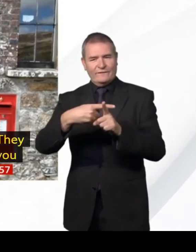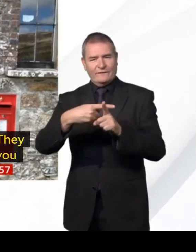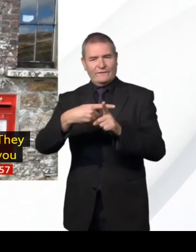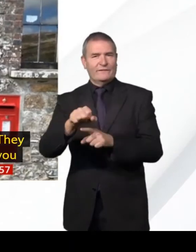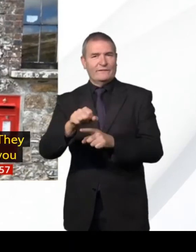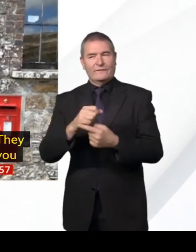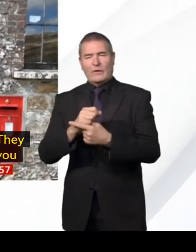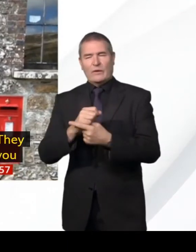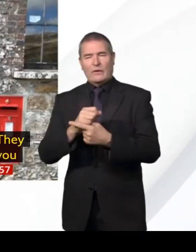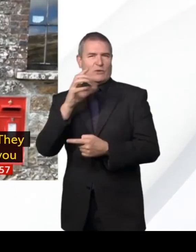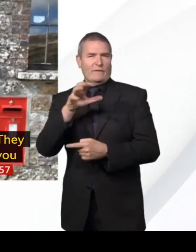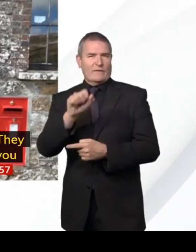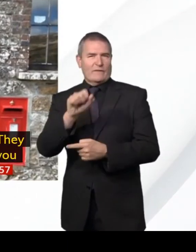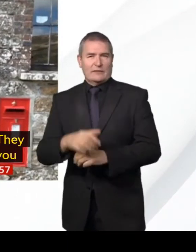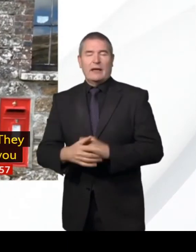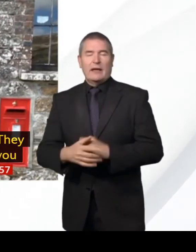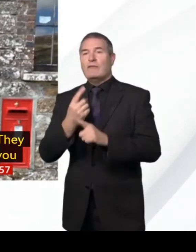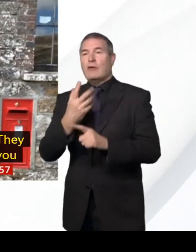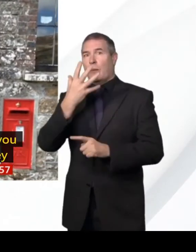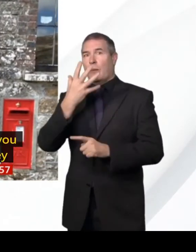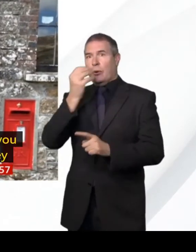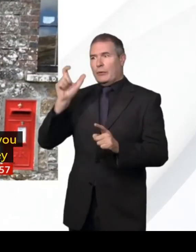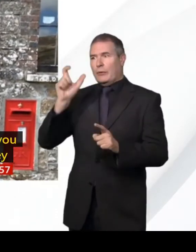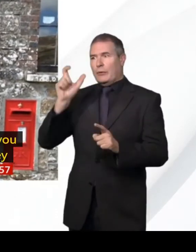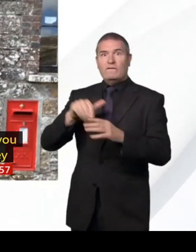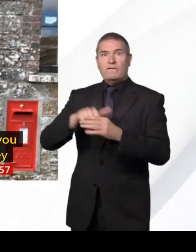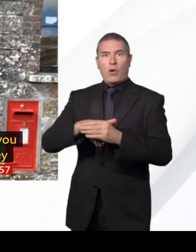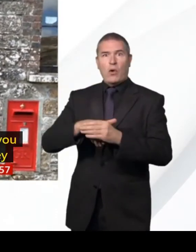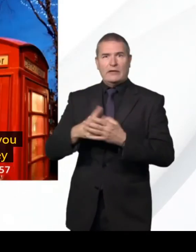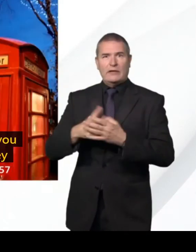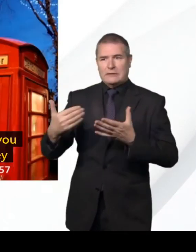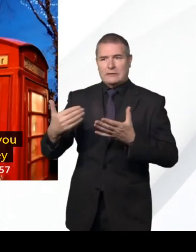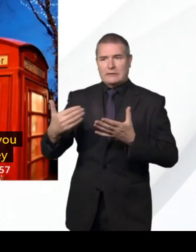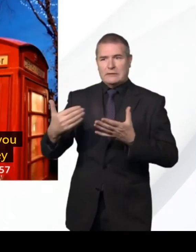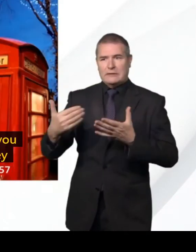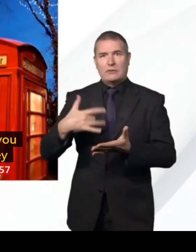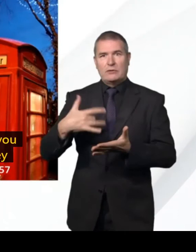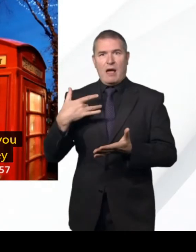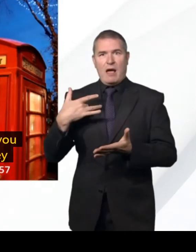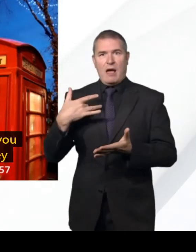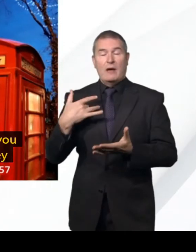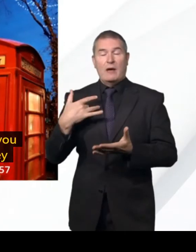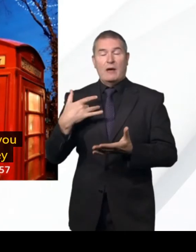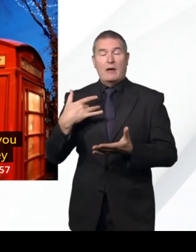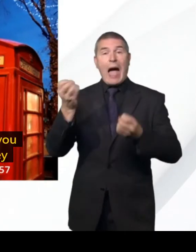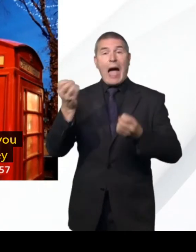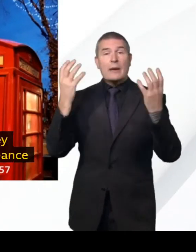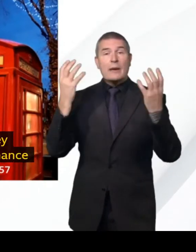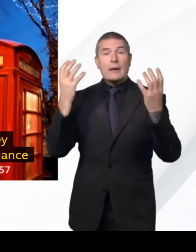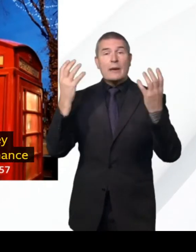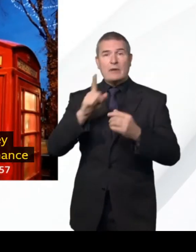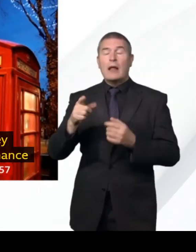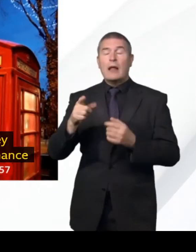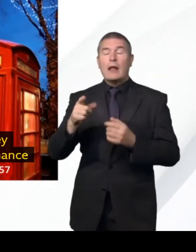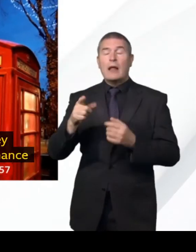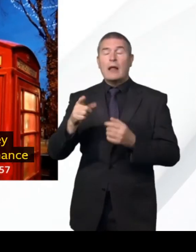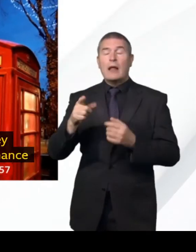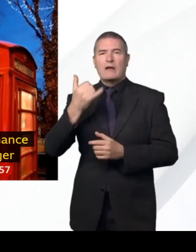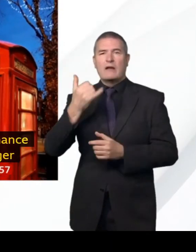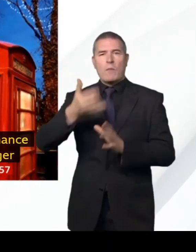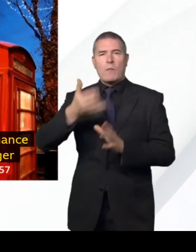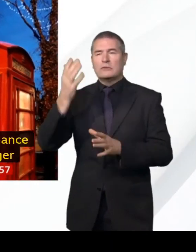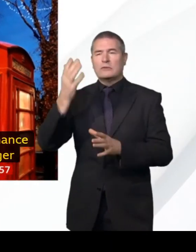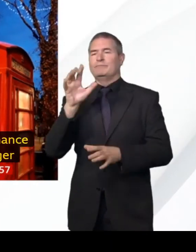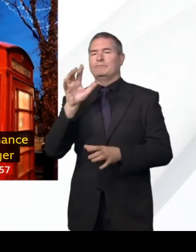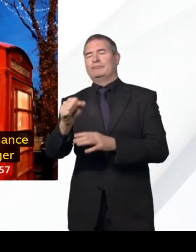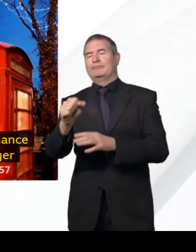if it was a stranger who was involved in the rescue and the ambulance service said, go and find the telephone box, gee, can they find them really easily? They're